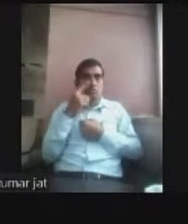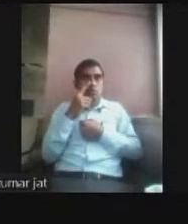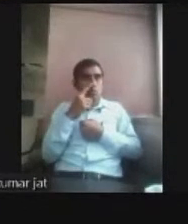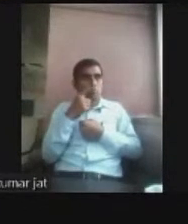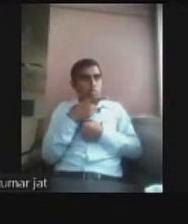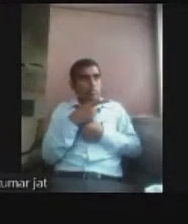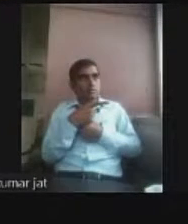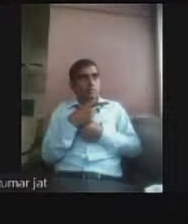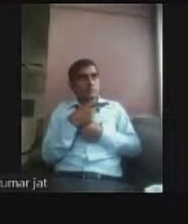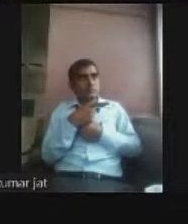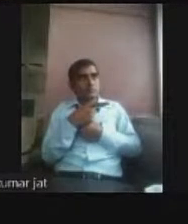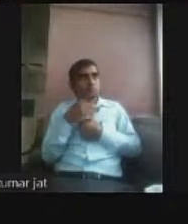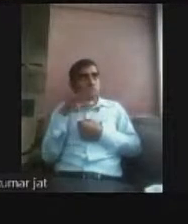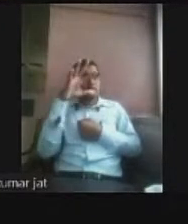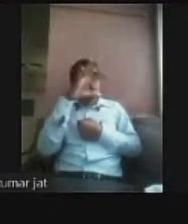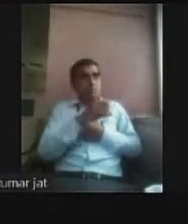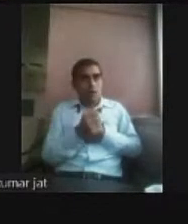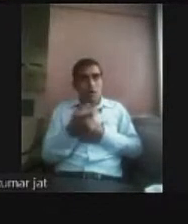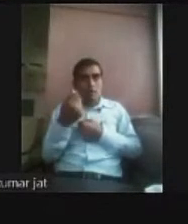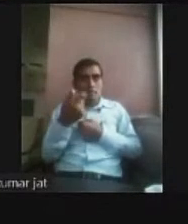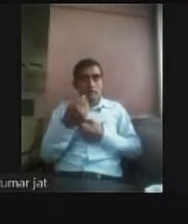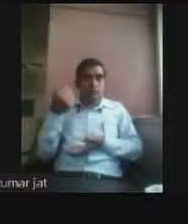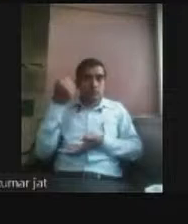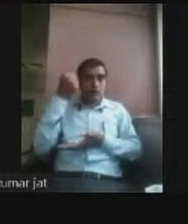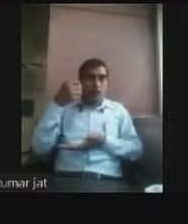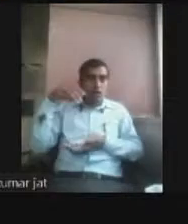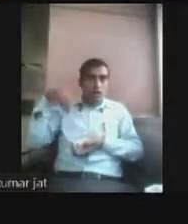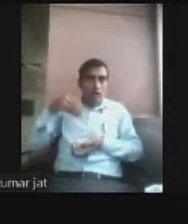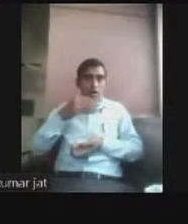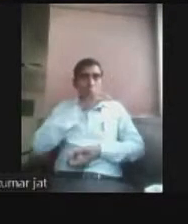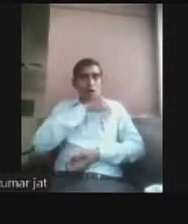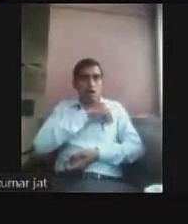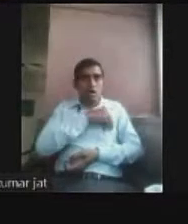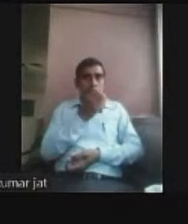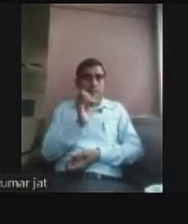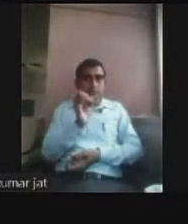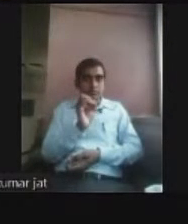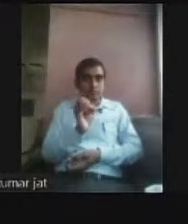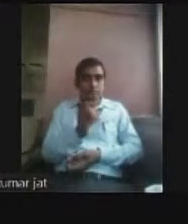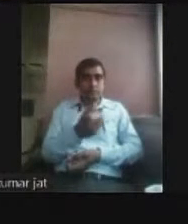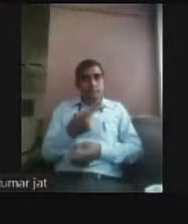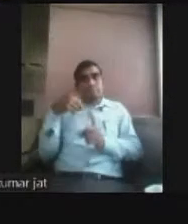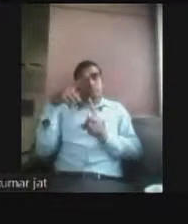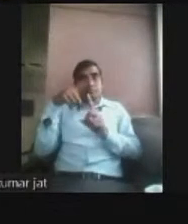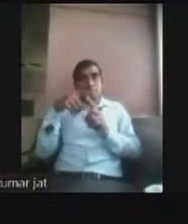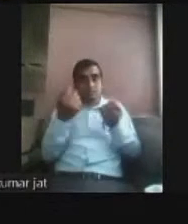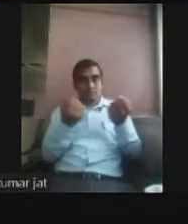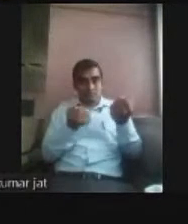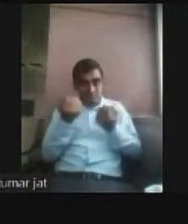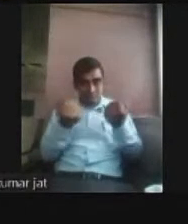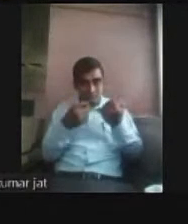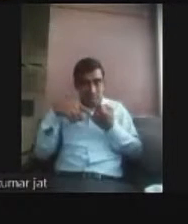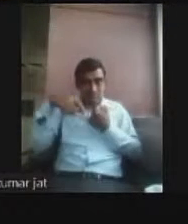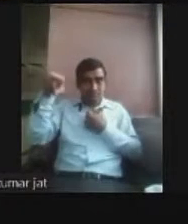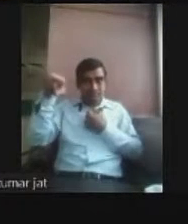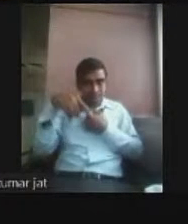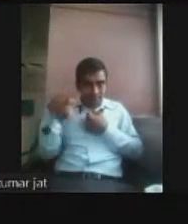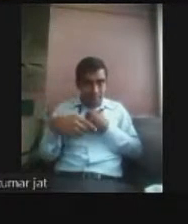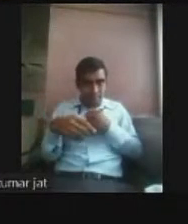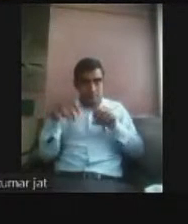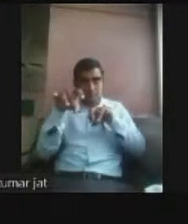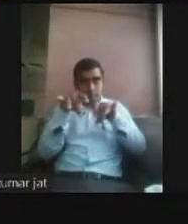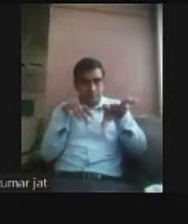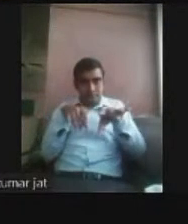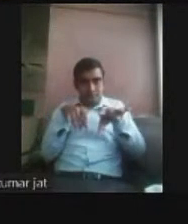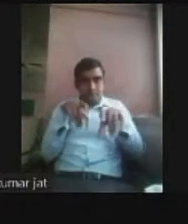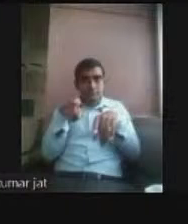are women's capabilities to access such transport facilities, or the transport station that exists in